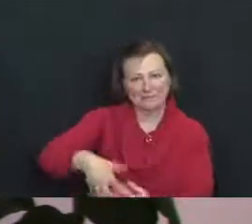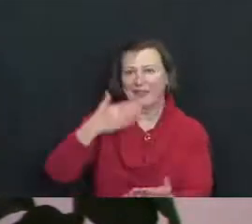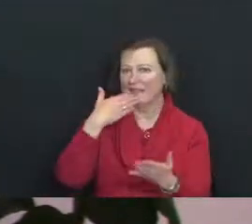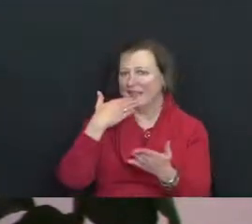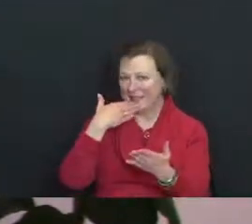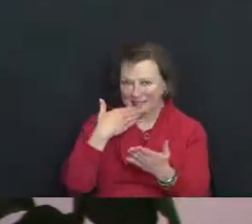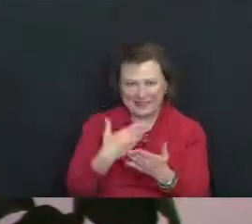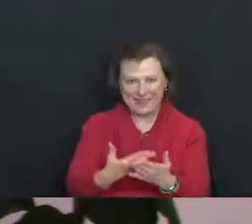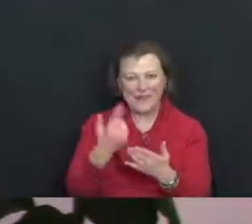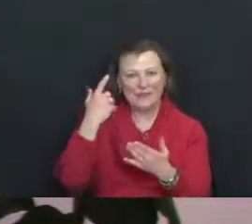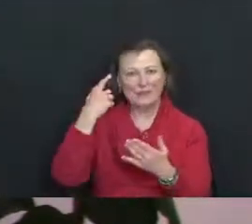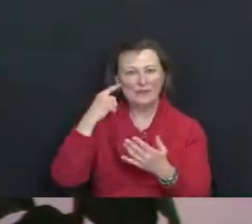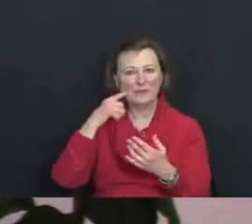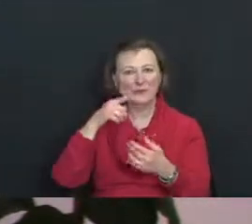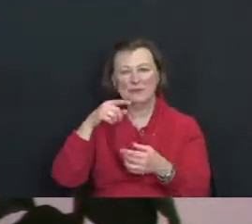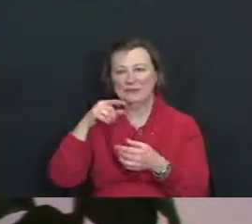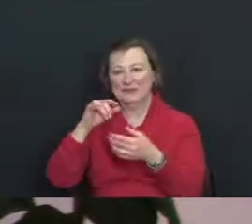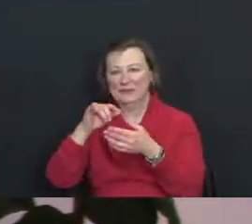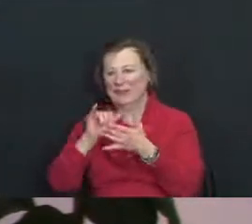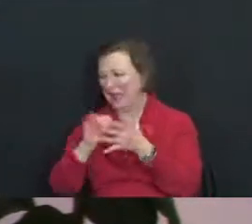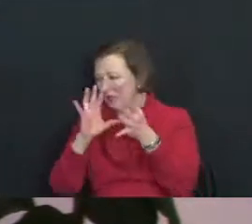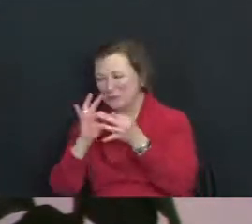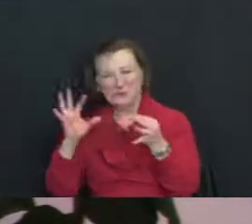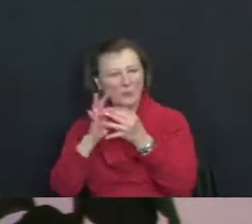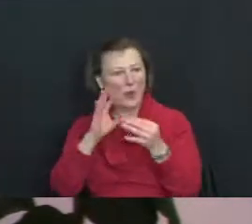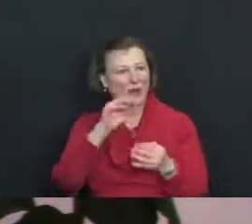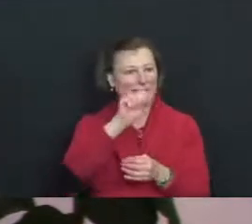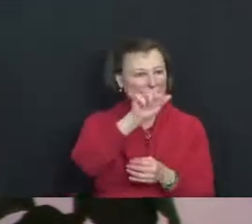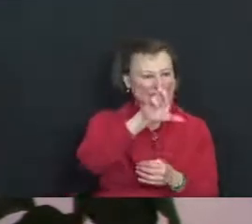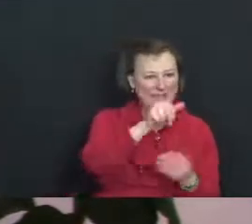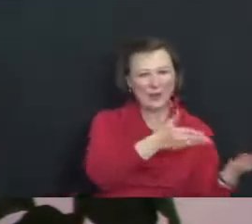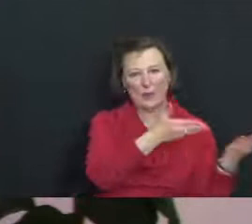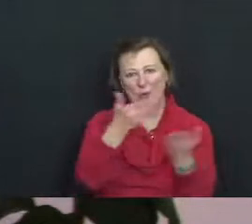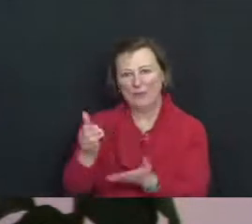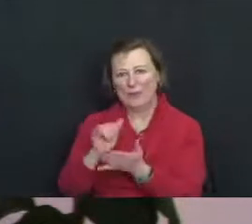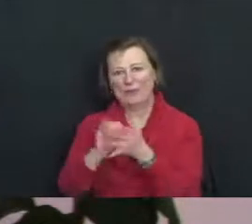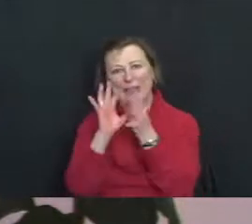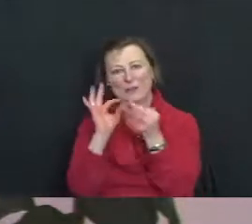What a great sage. Thank you, Sarah, for bringing his thoughts to us this morning.